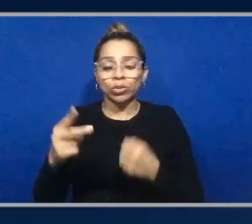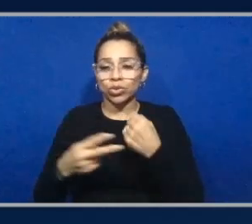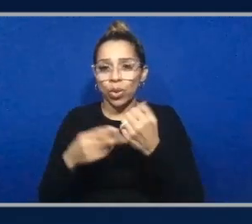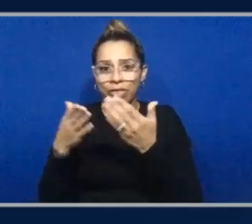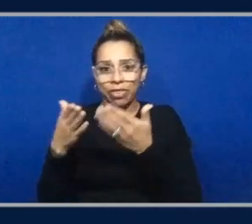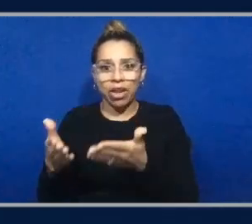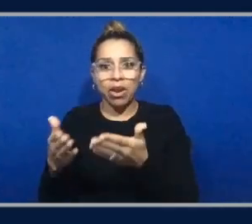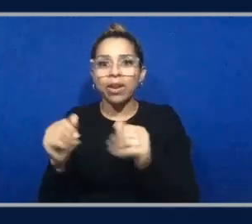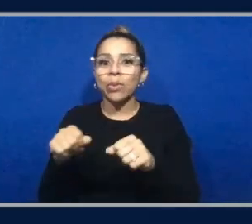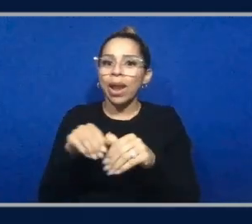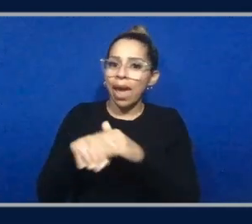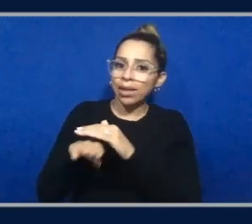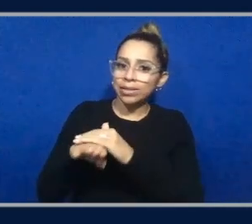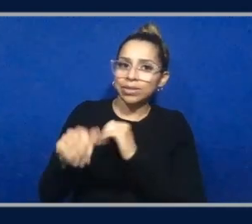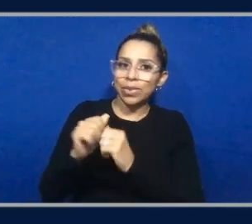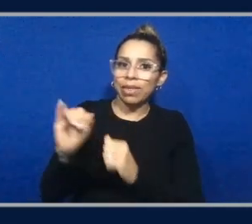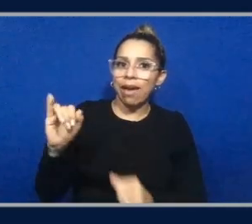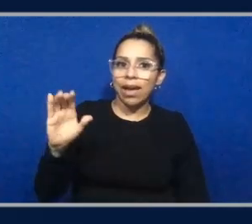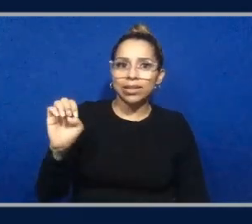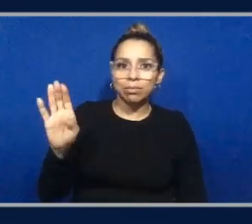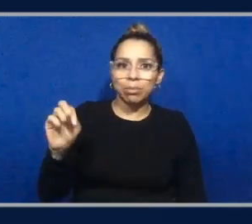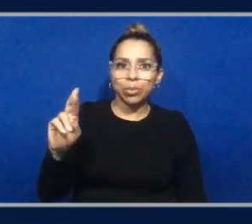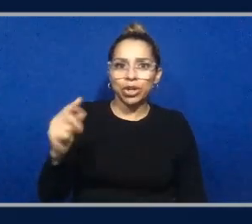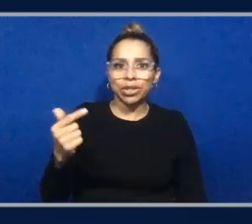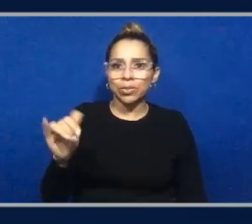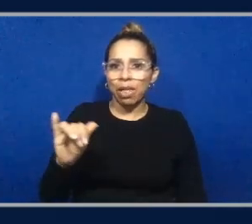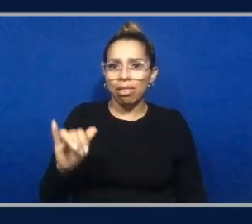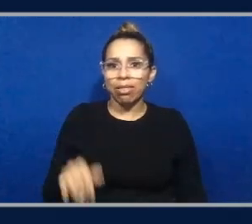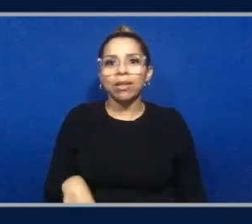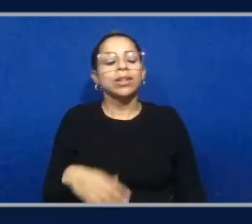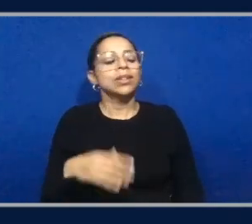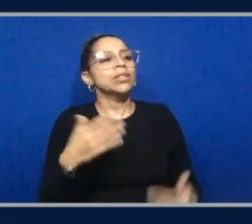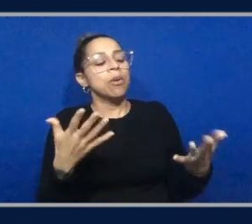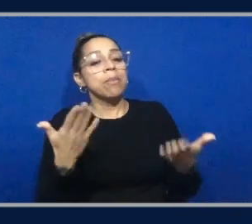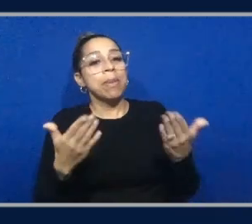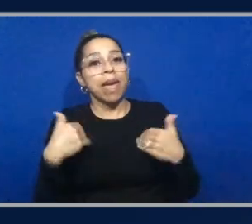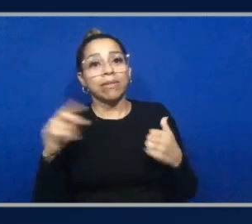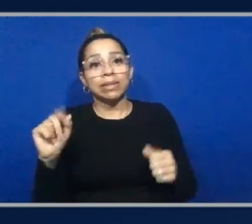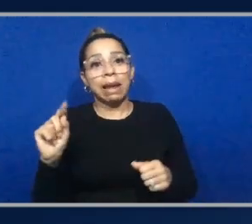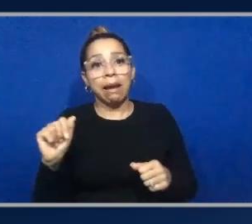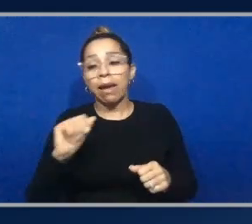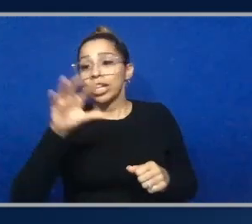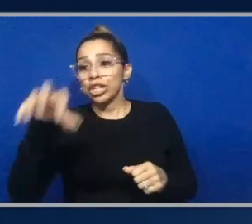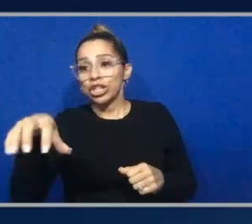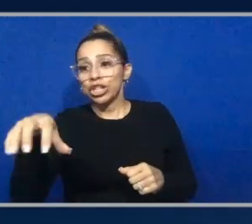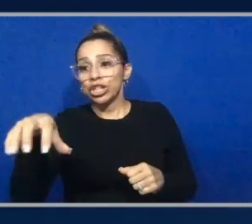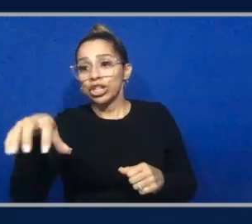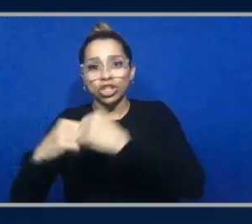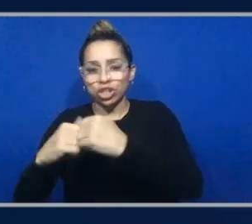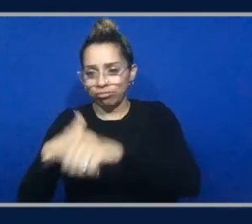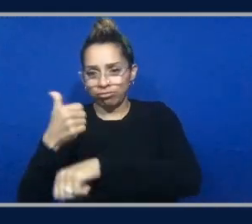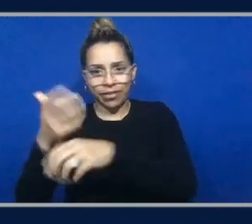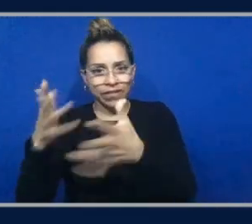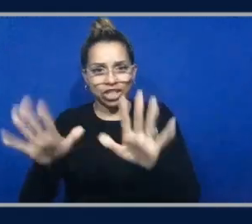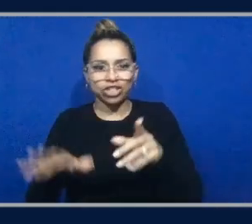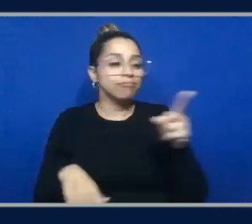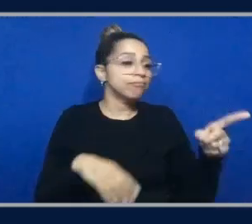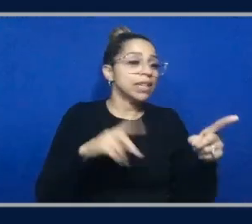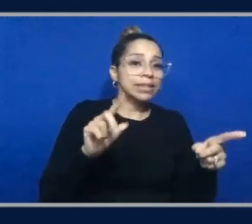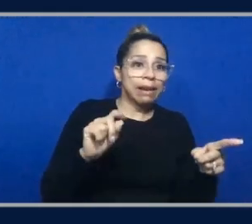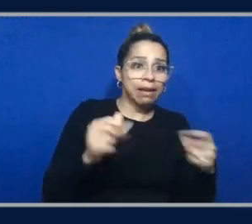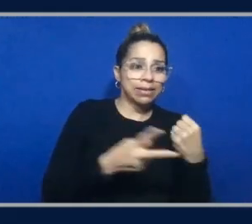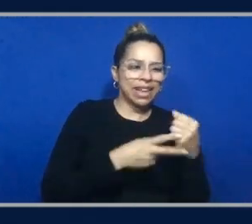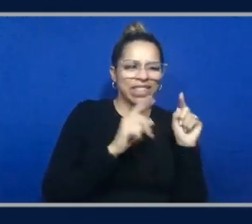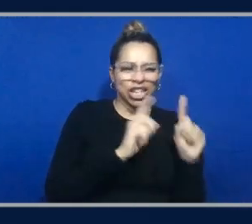well. So let's say I have some data over here and it's structured. I have some data that's over here, it's unstructured. Right. I have an application that I want to be